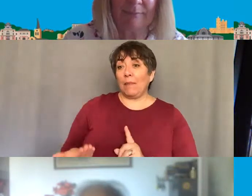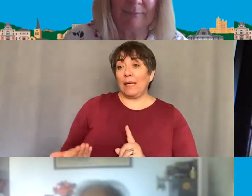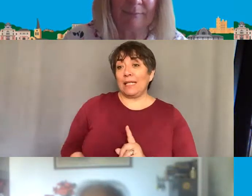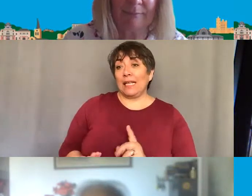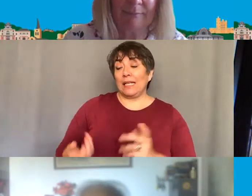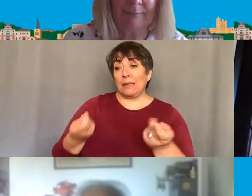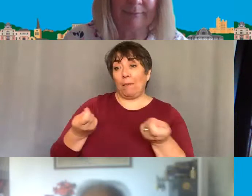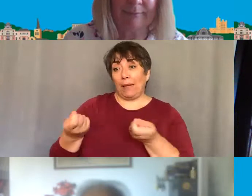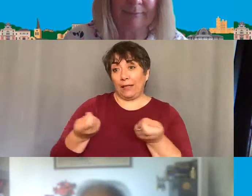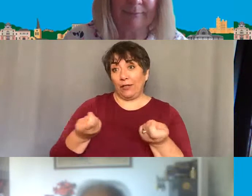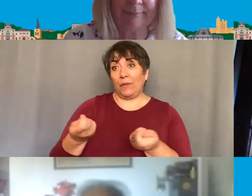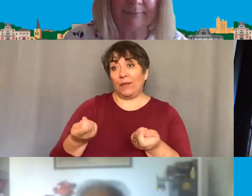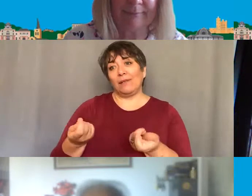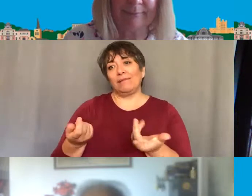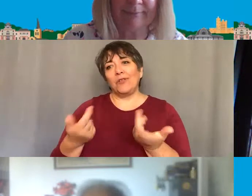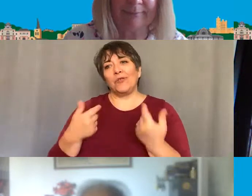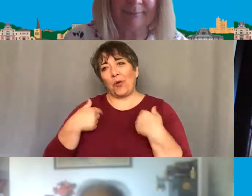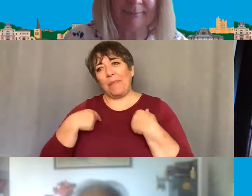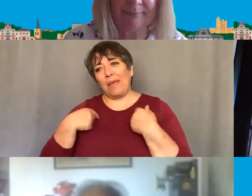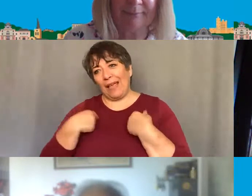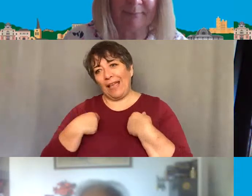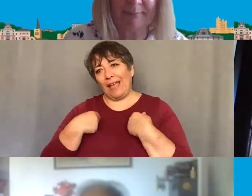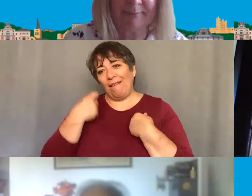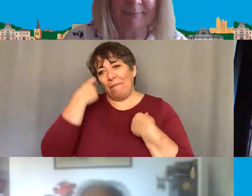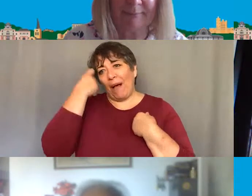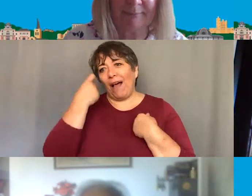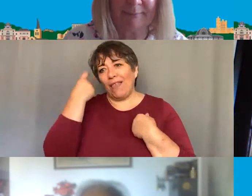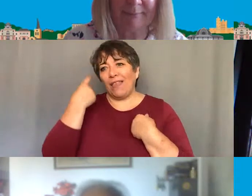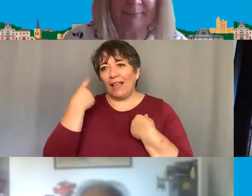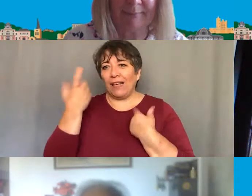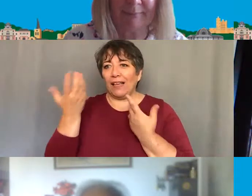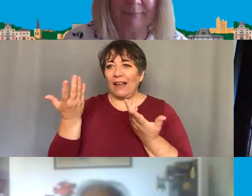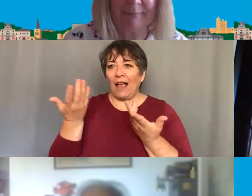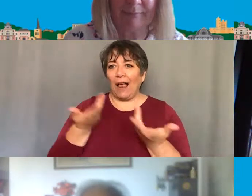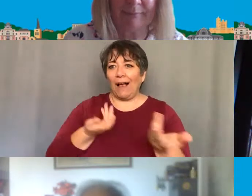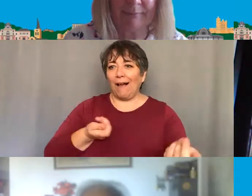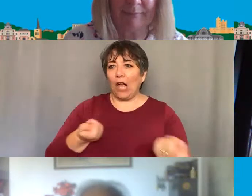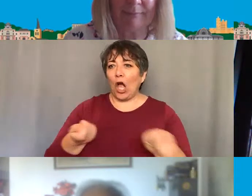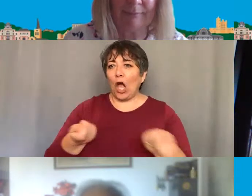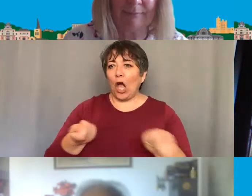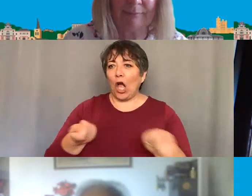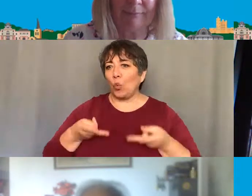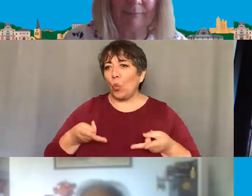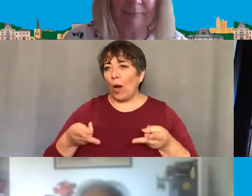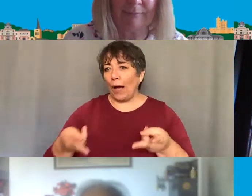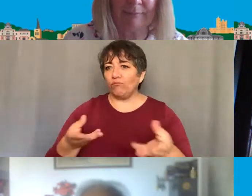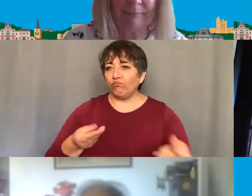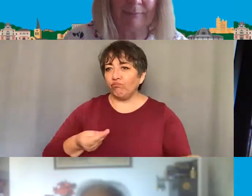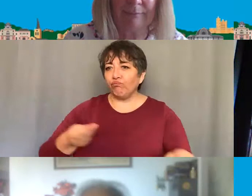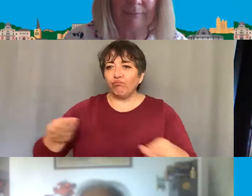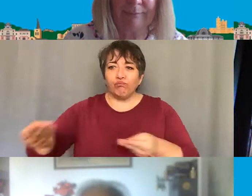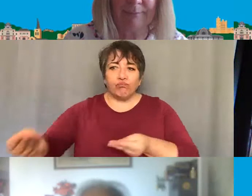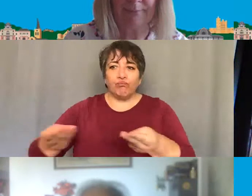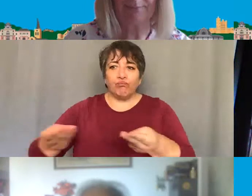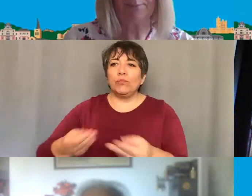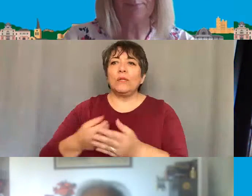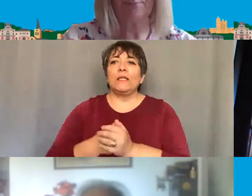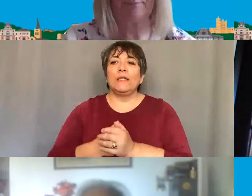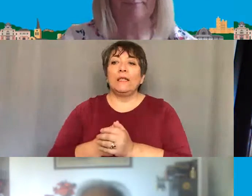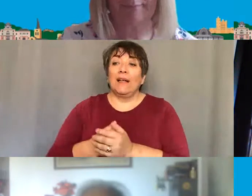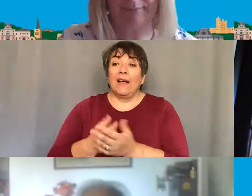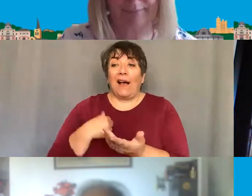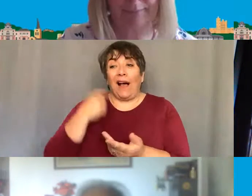that commercial aspect of how we can, for using your own terminology, target outstanding practices. So